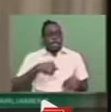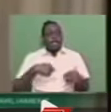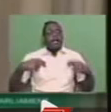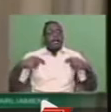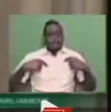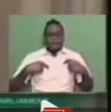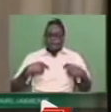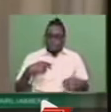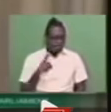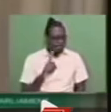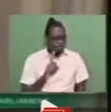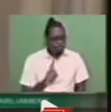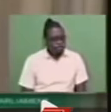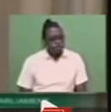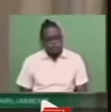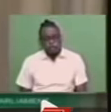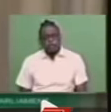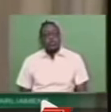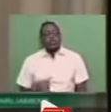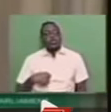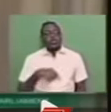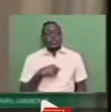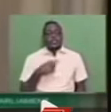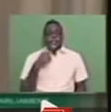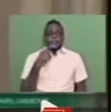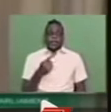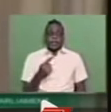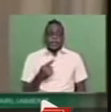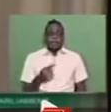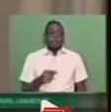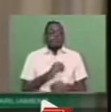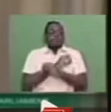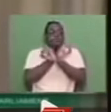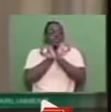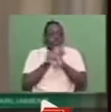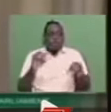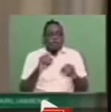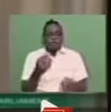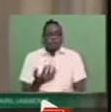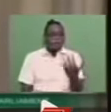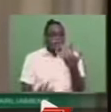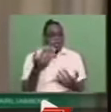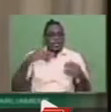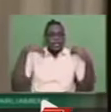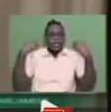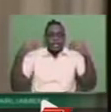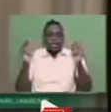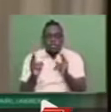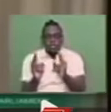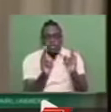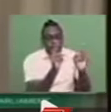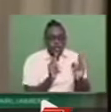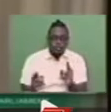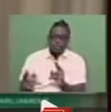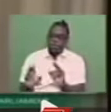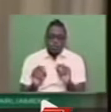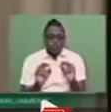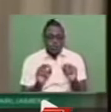there must be no fire sale of these assets before the procurement legislation is operational.